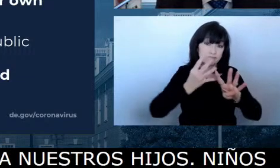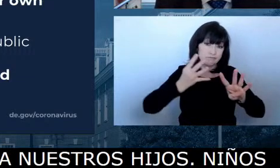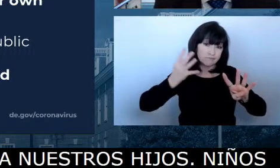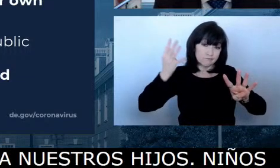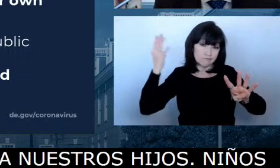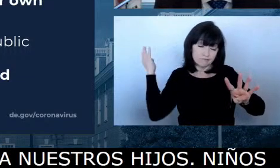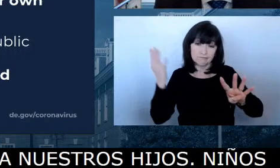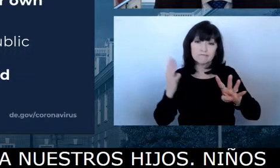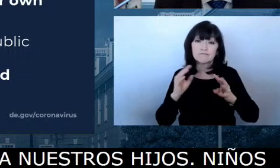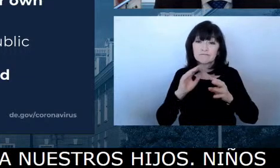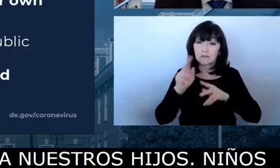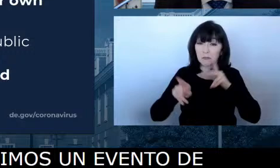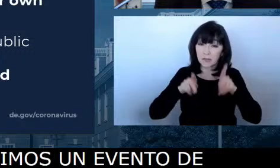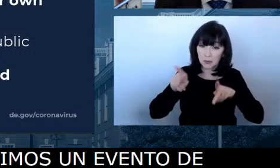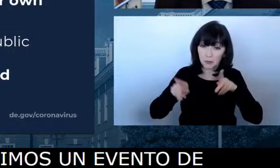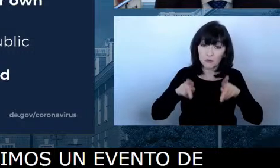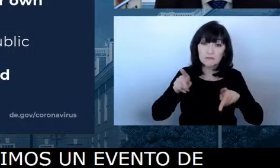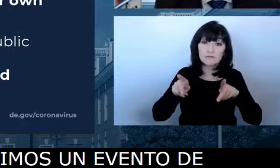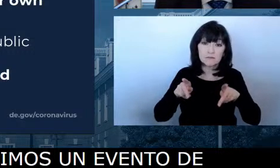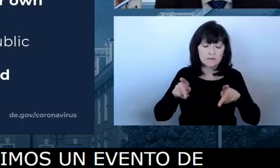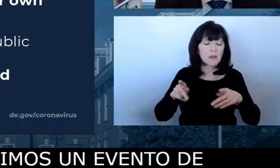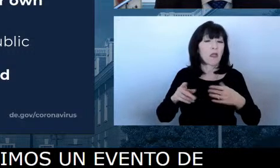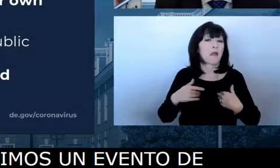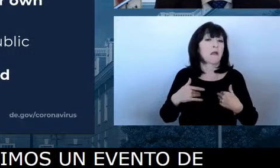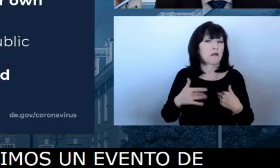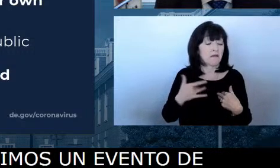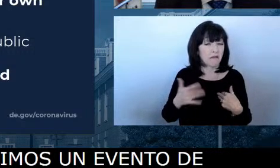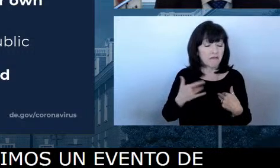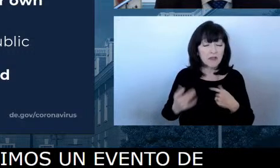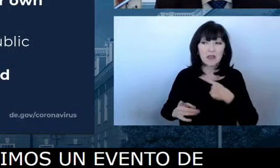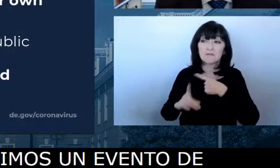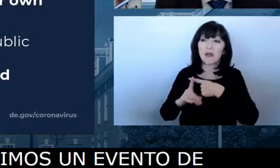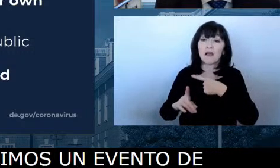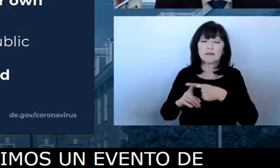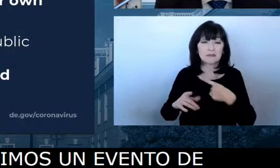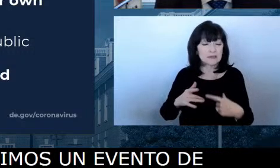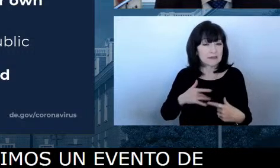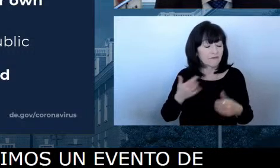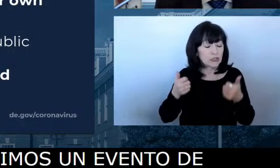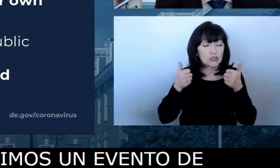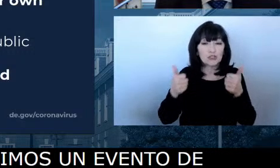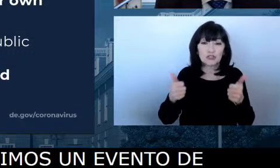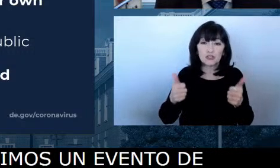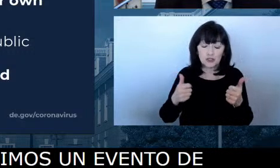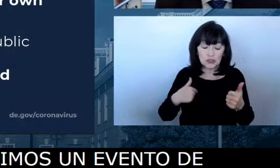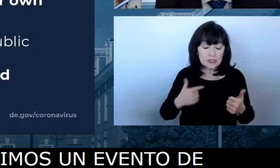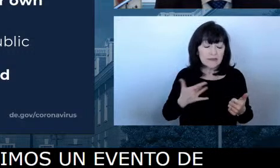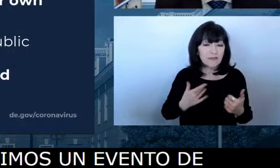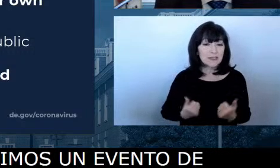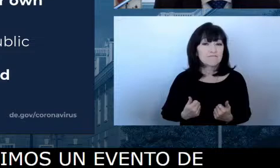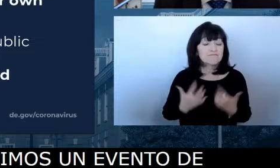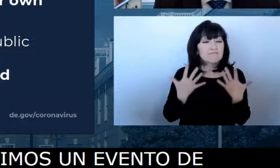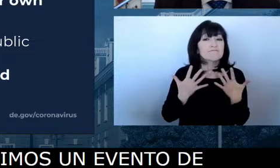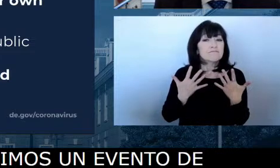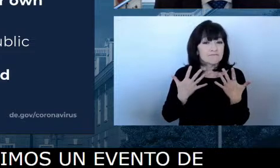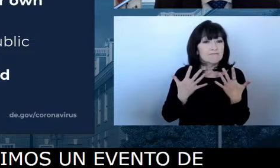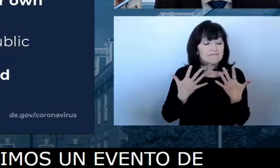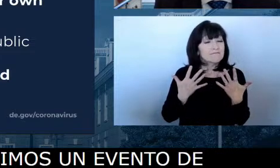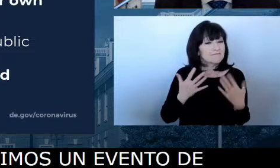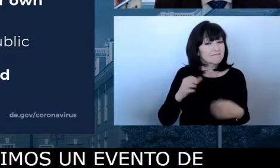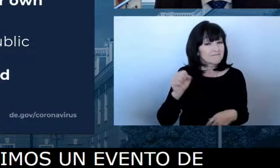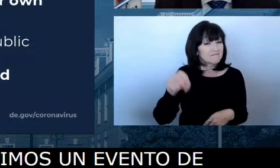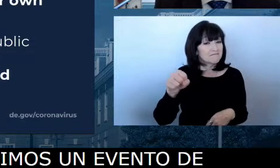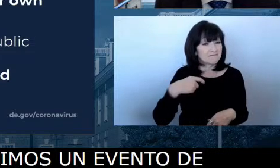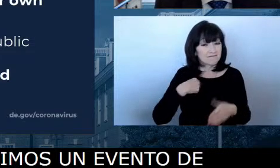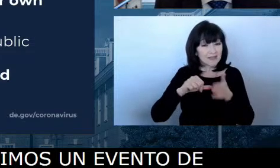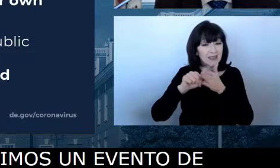which was very positive and uplifting. I will emphasize, just as the Secretary